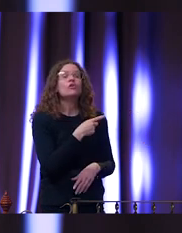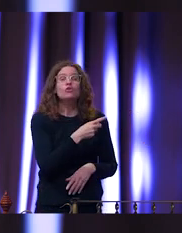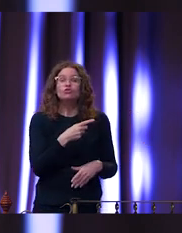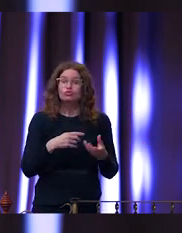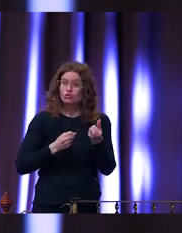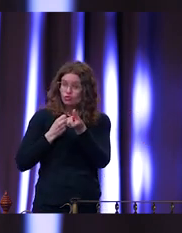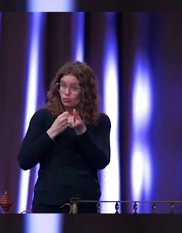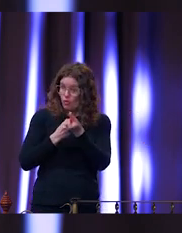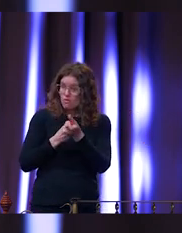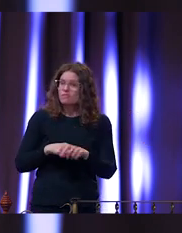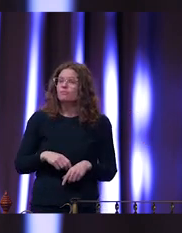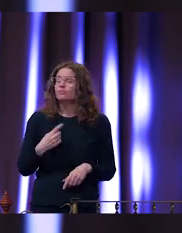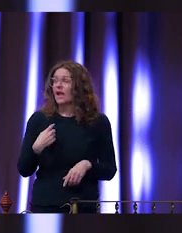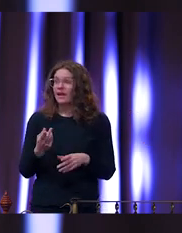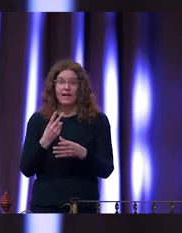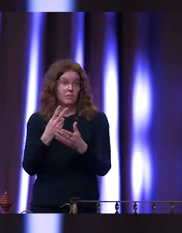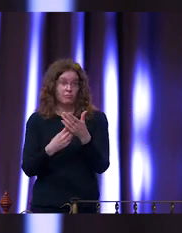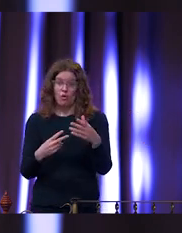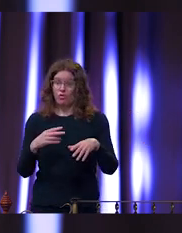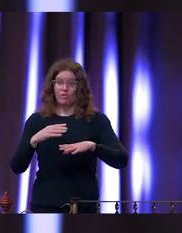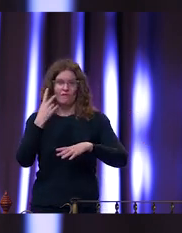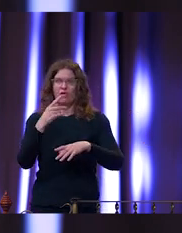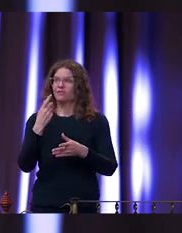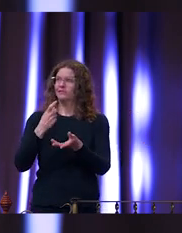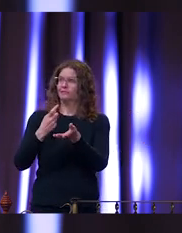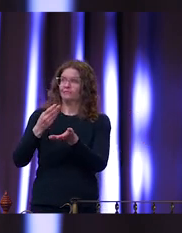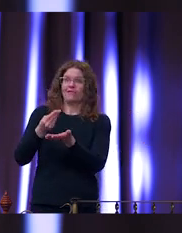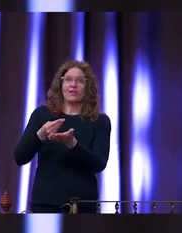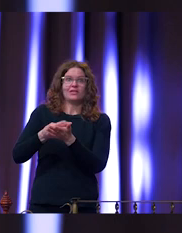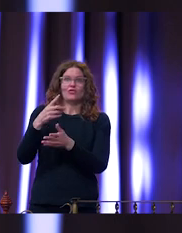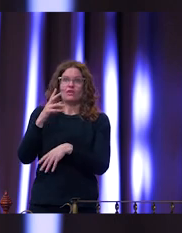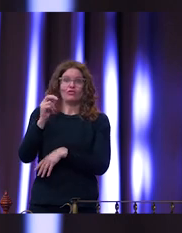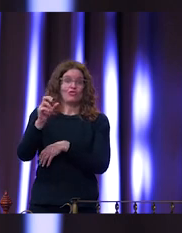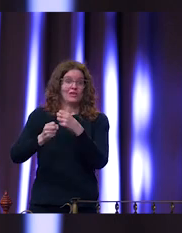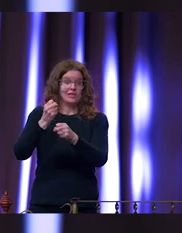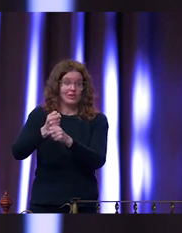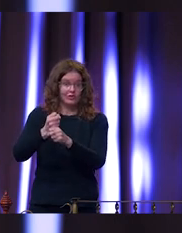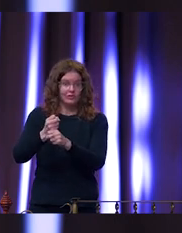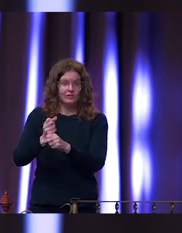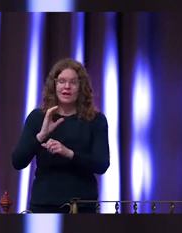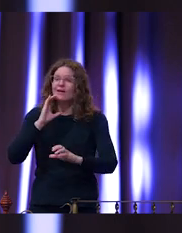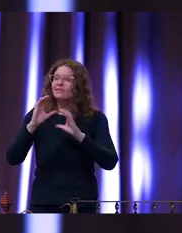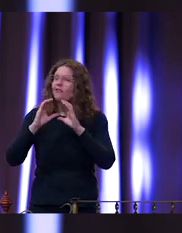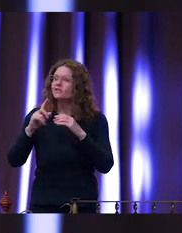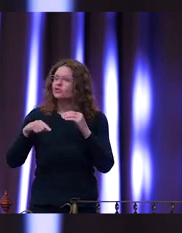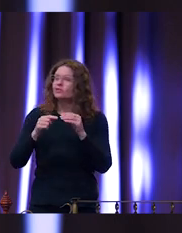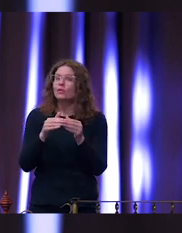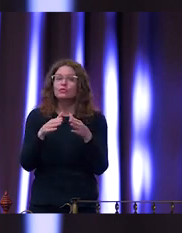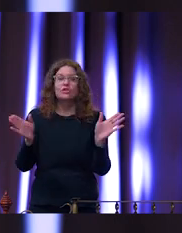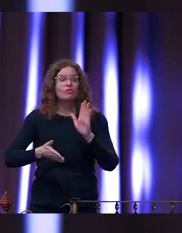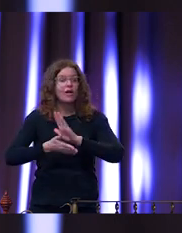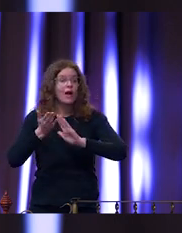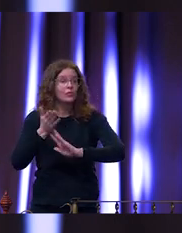in fundraising for more than 30 years here in Chicago. And the conversations about general operating support